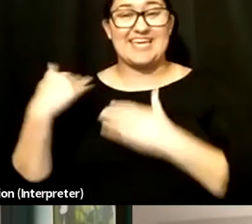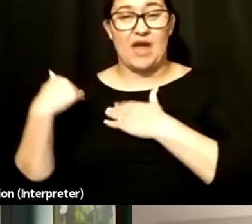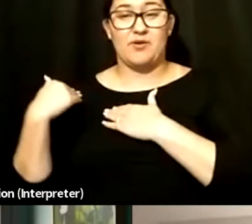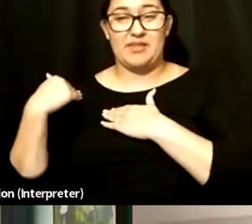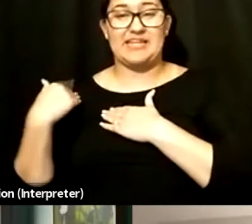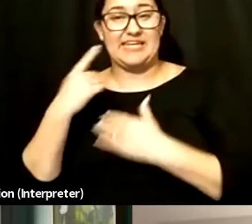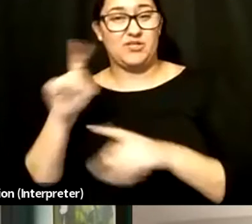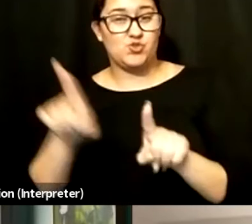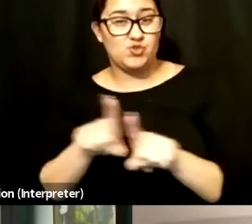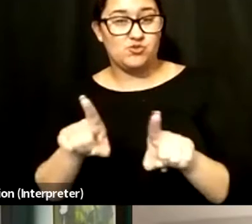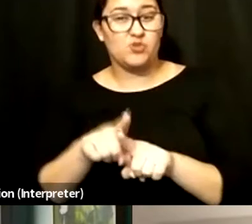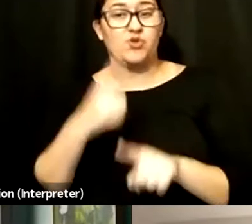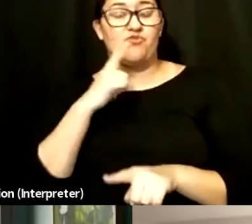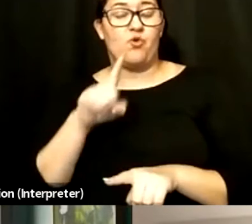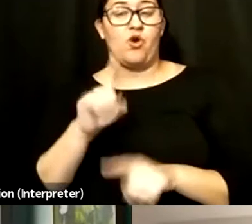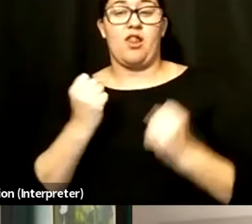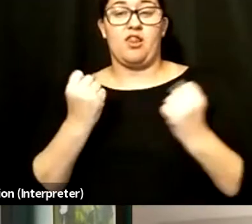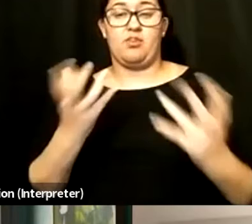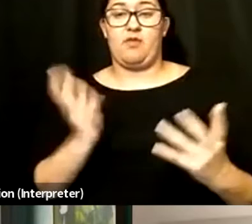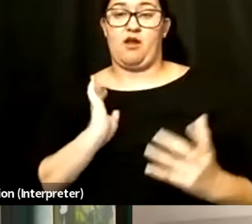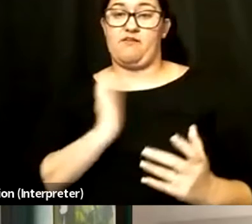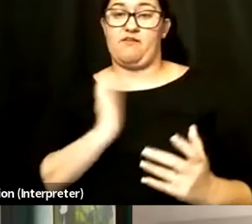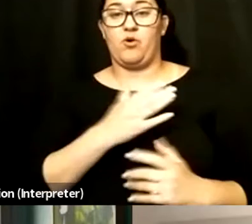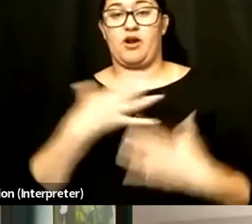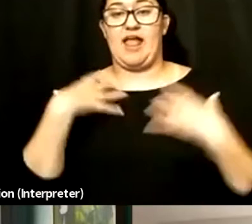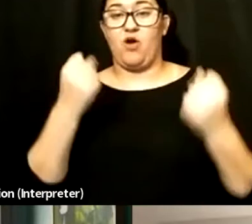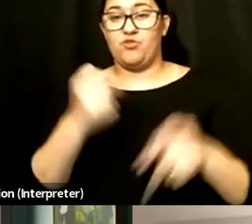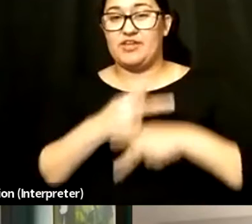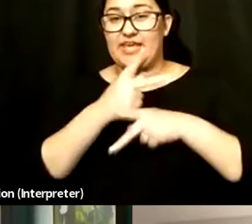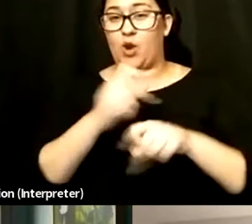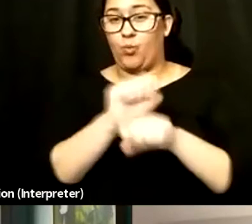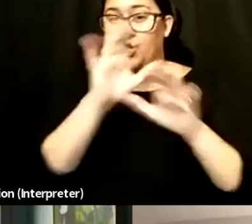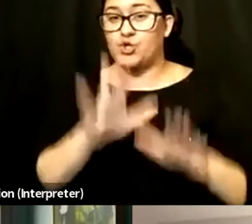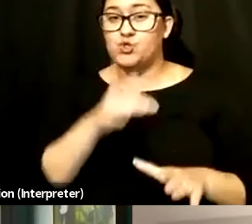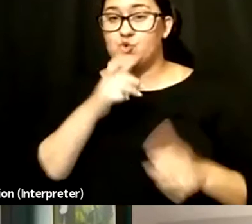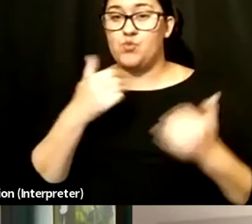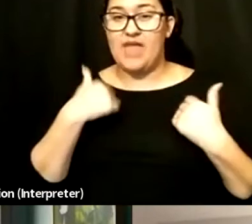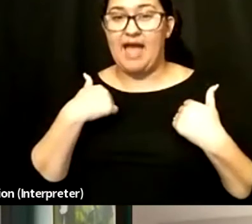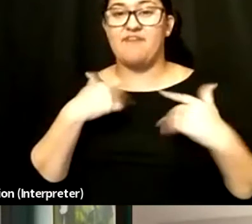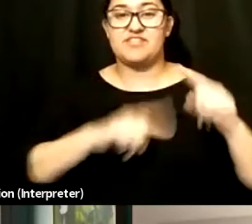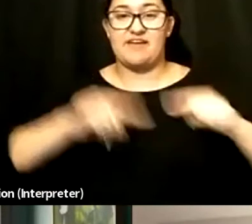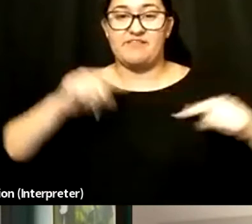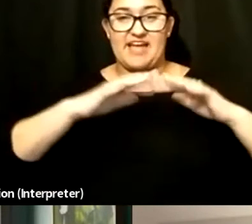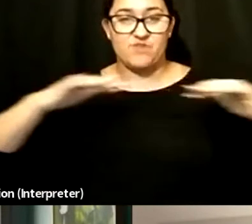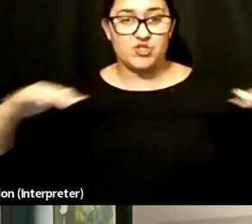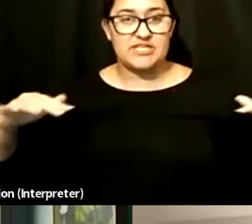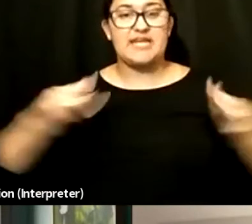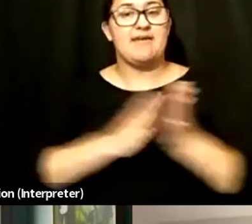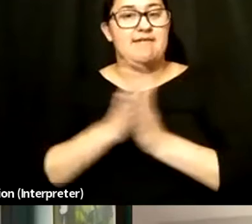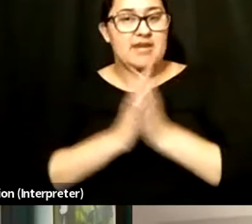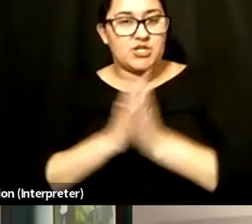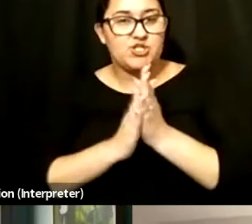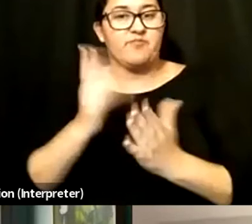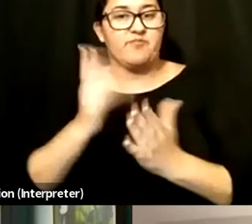critical. A lot of our healthcare systems have important diversity initiatives, but many are missing a